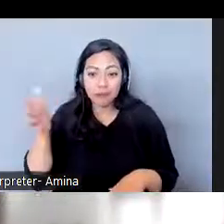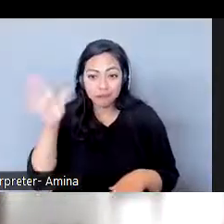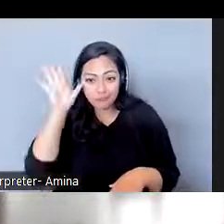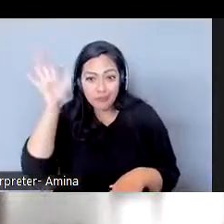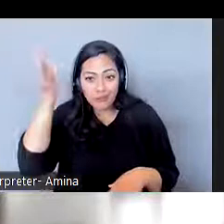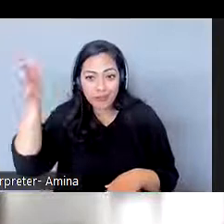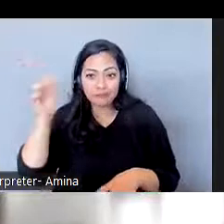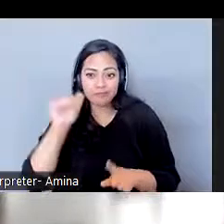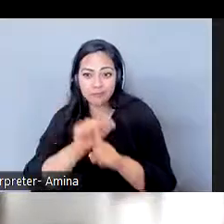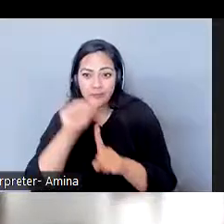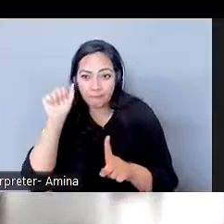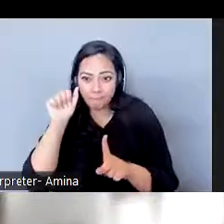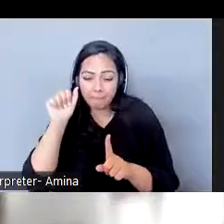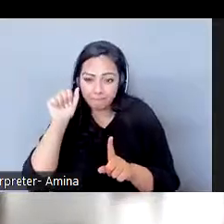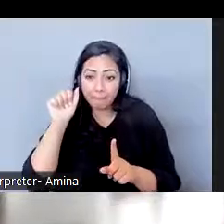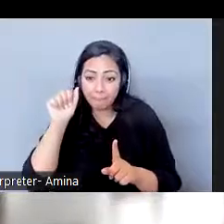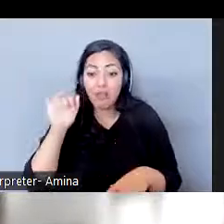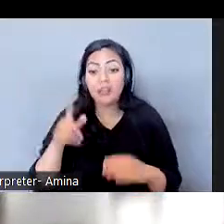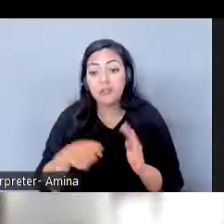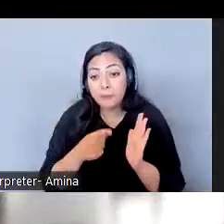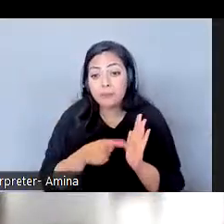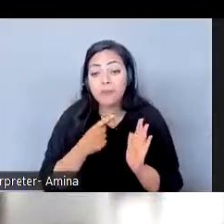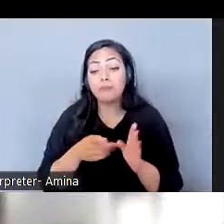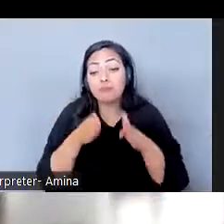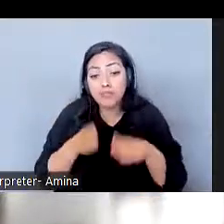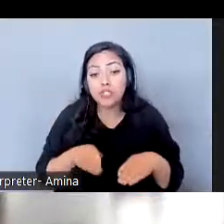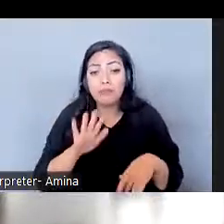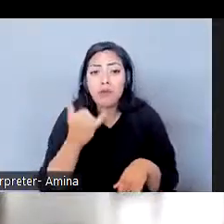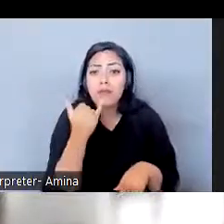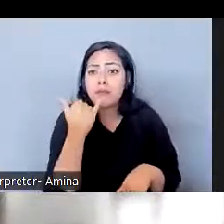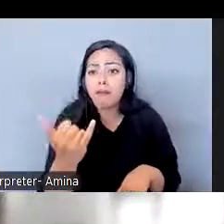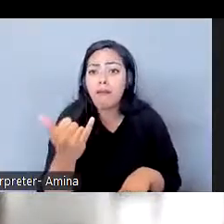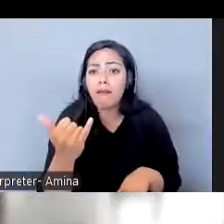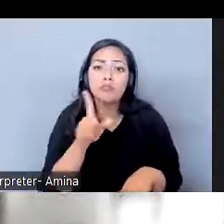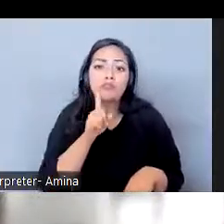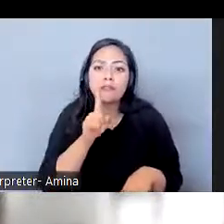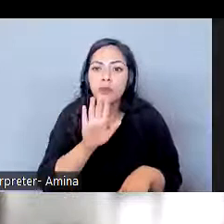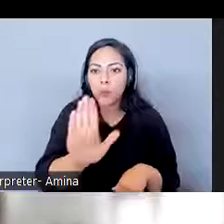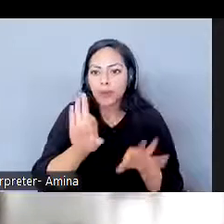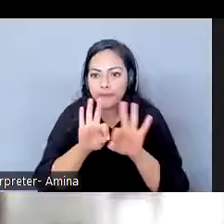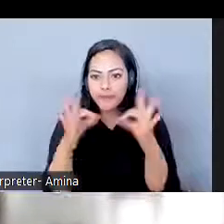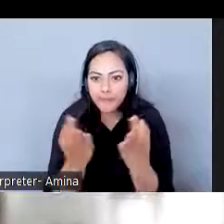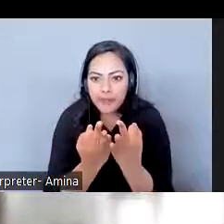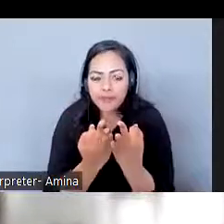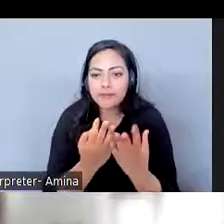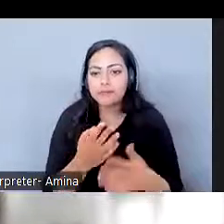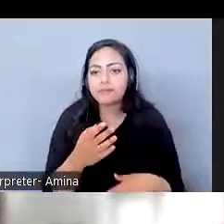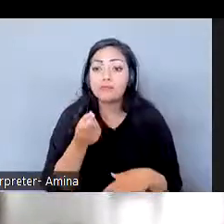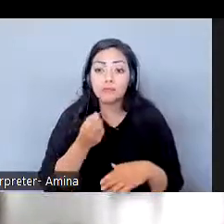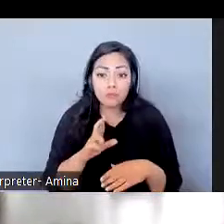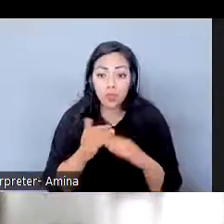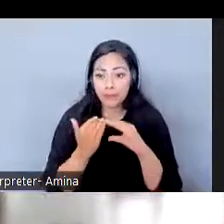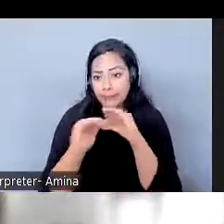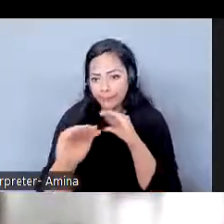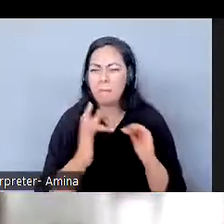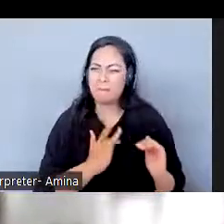offender calls pretending to be a loved one in an emergency situation, and or emails you. A lot of times it's